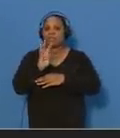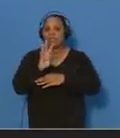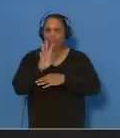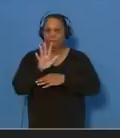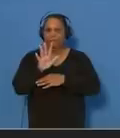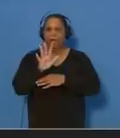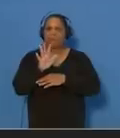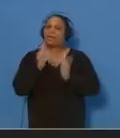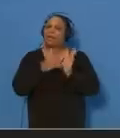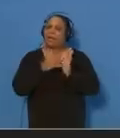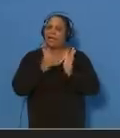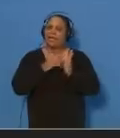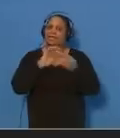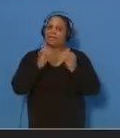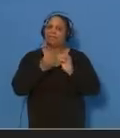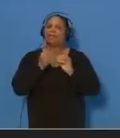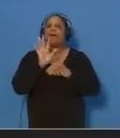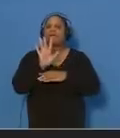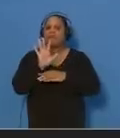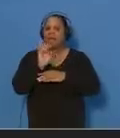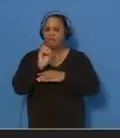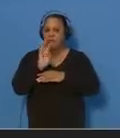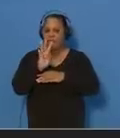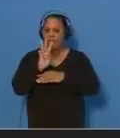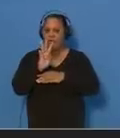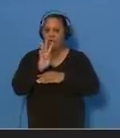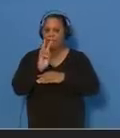504-6045. Again, that number is